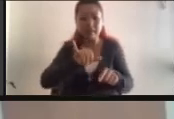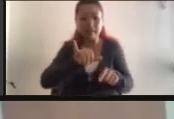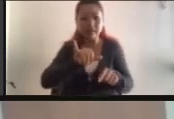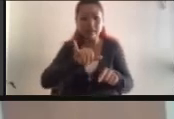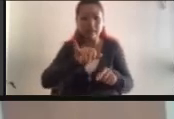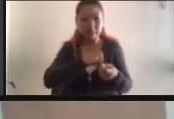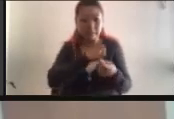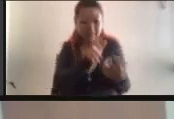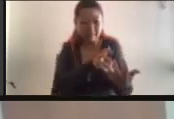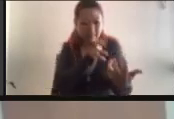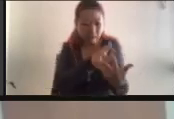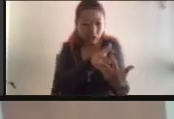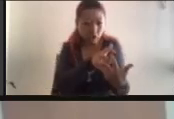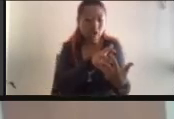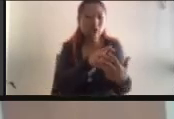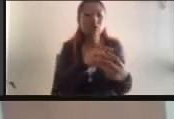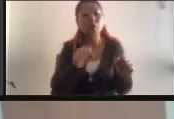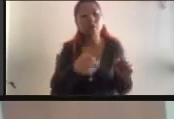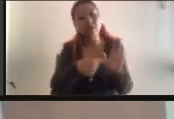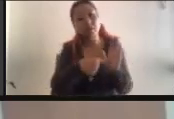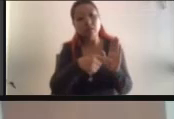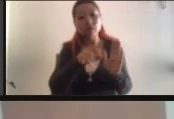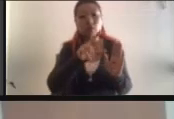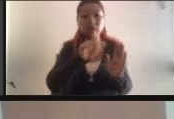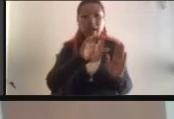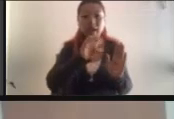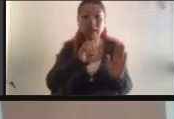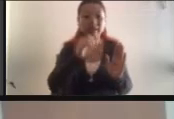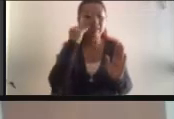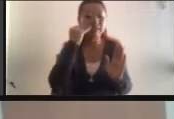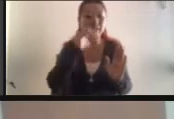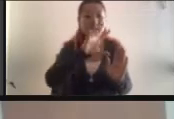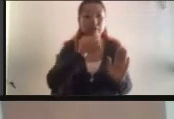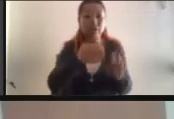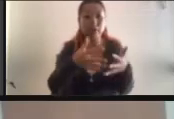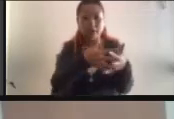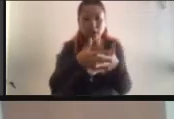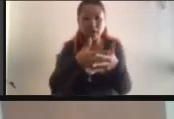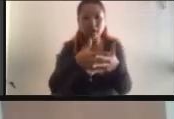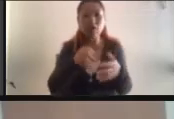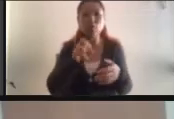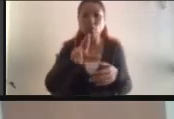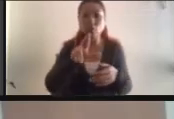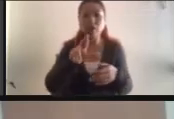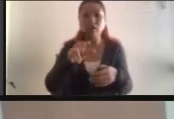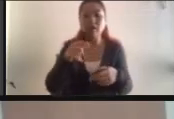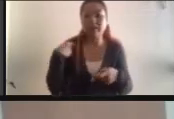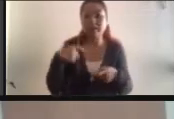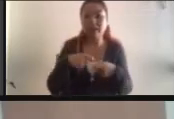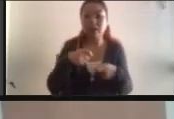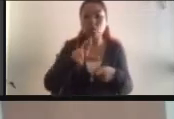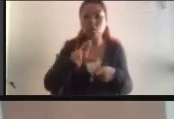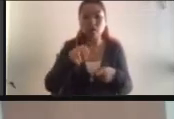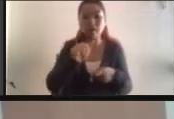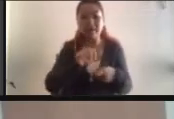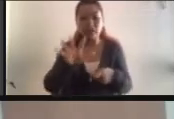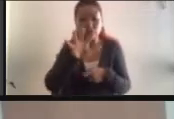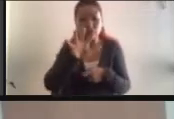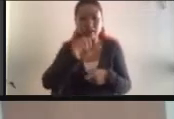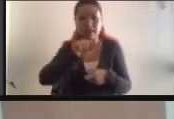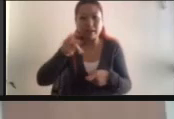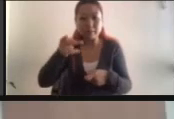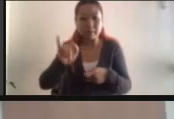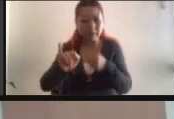our African American employee resource group, or Hispanic, or Asian American, Pacific